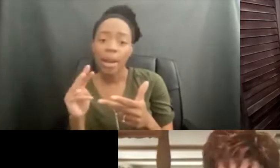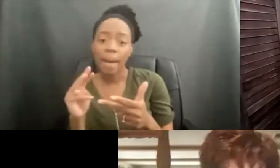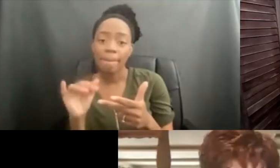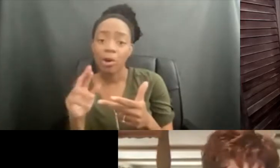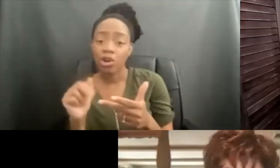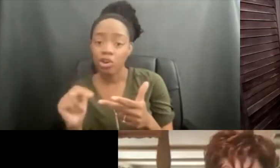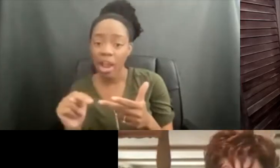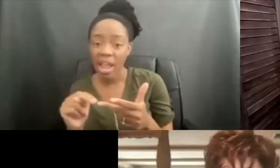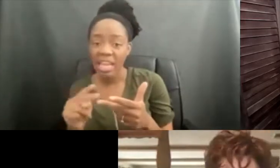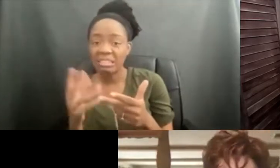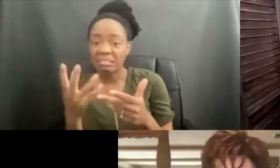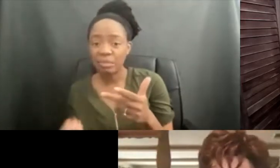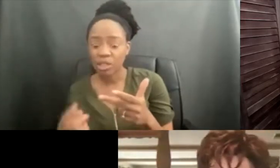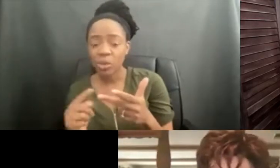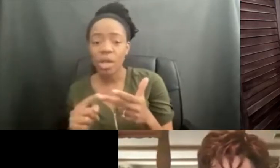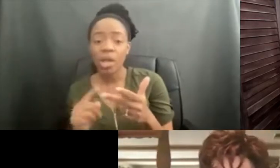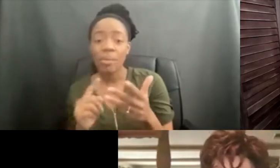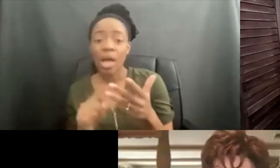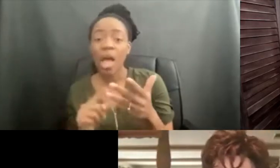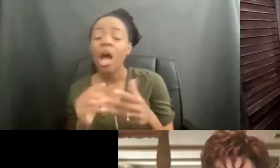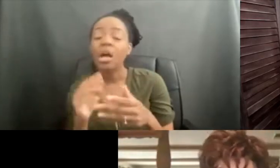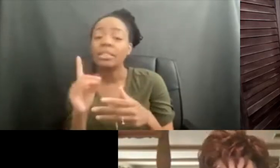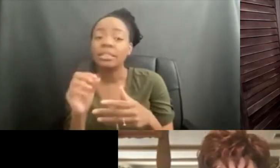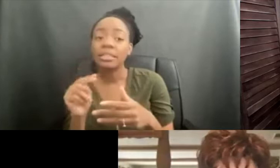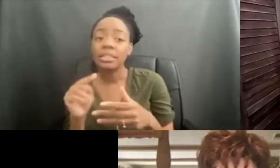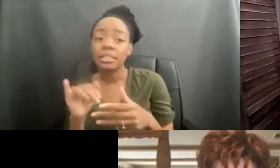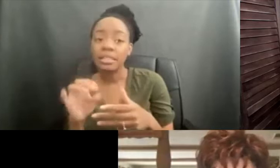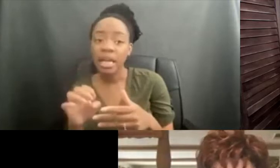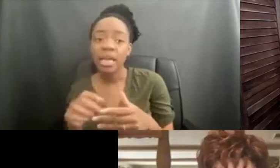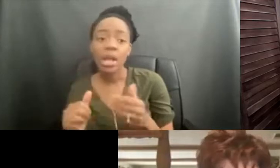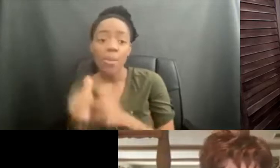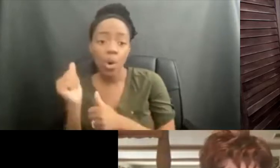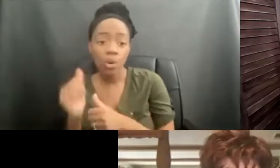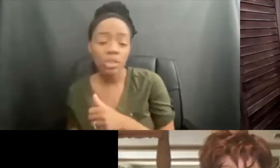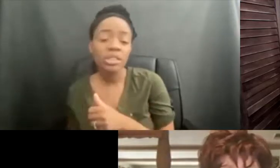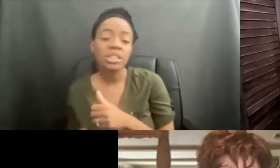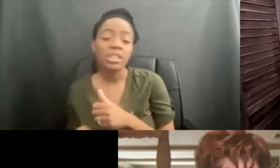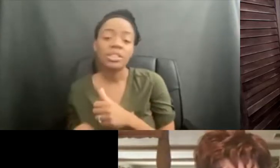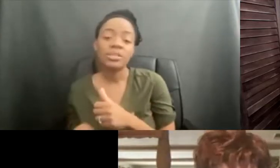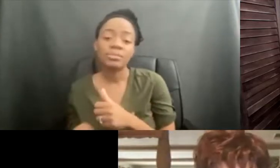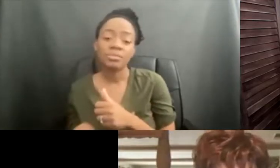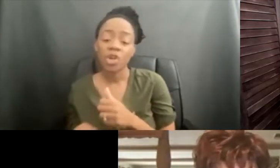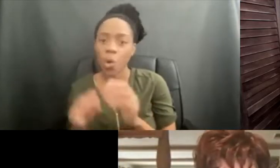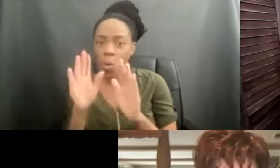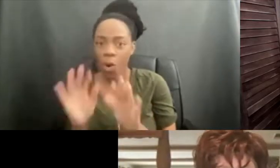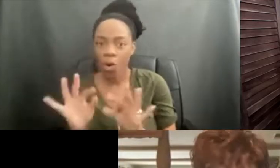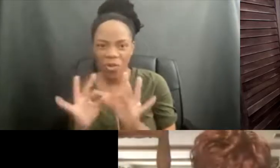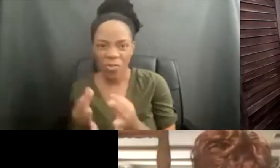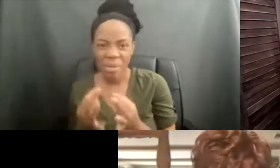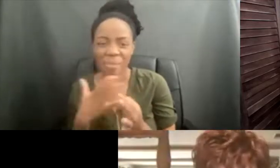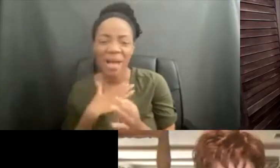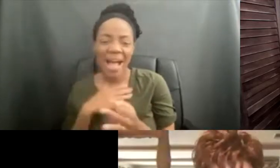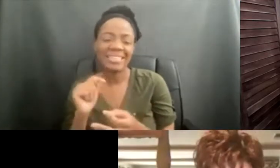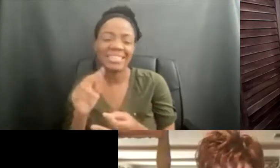no more. But Donnie Most and Anson Williams. It's a wonderful family, my TV